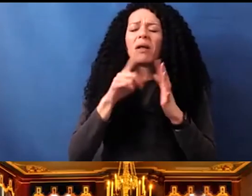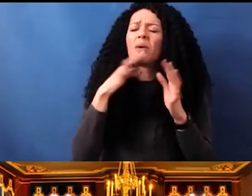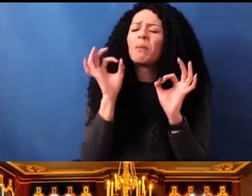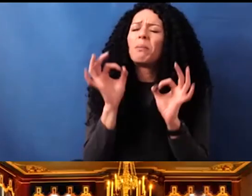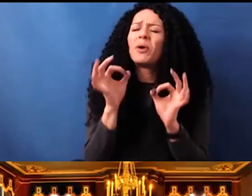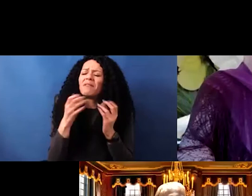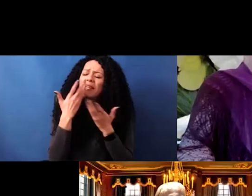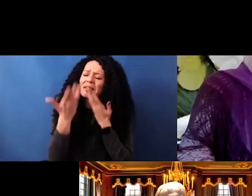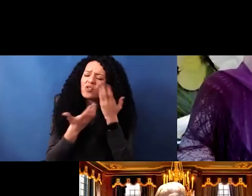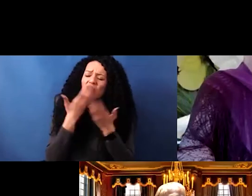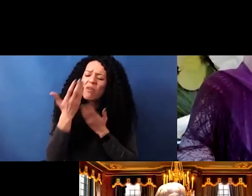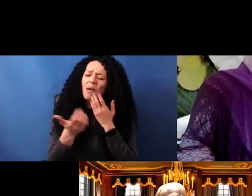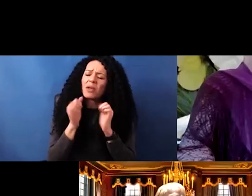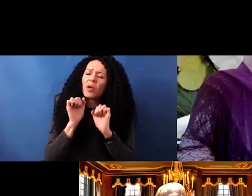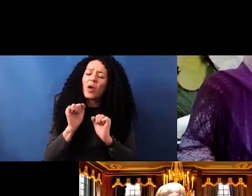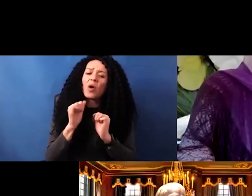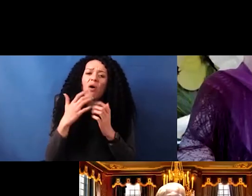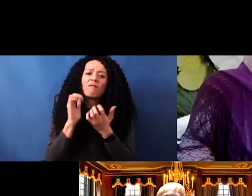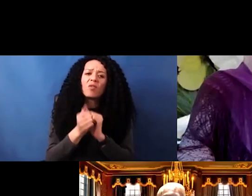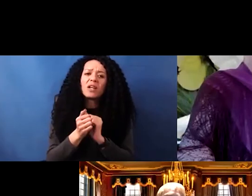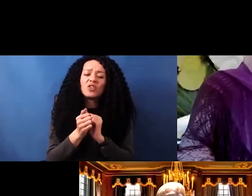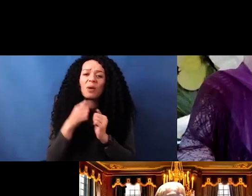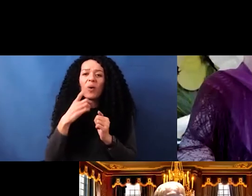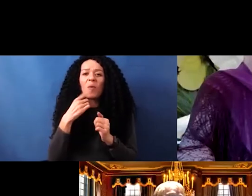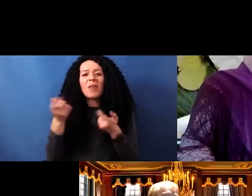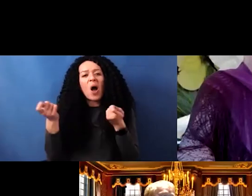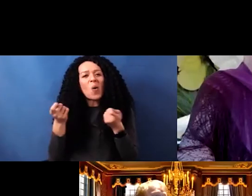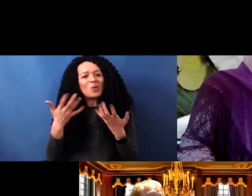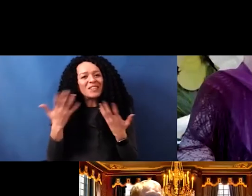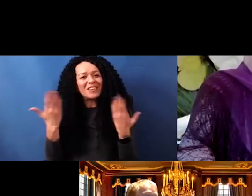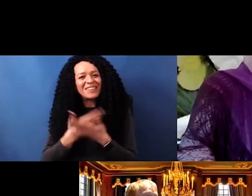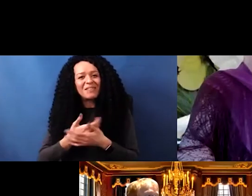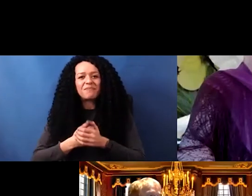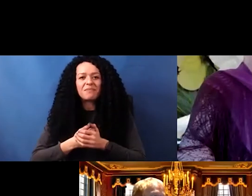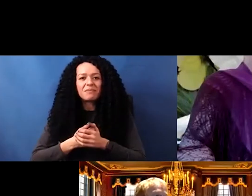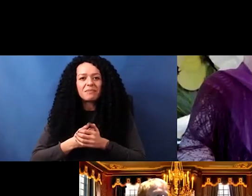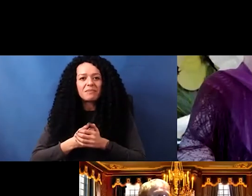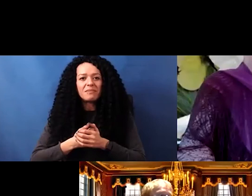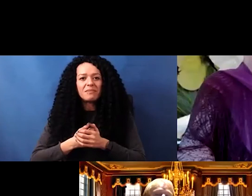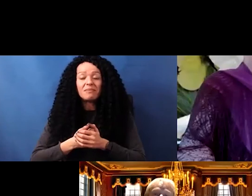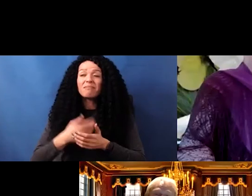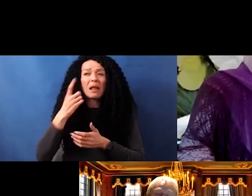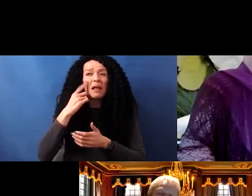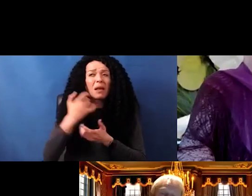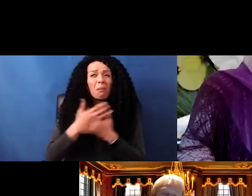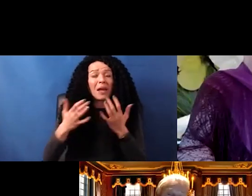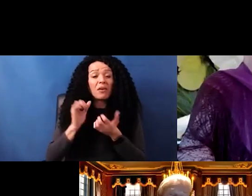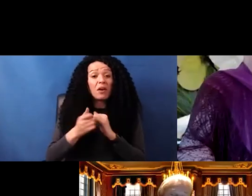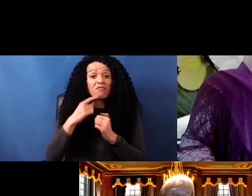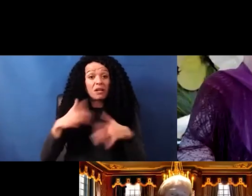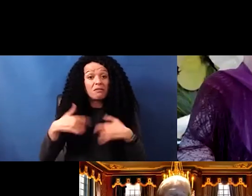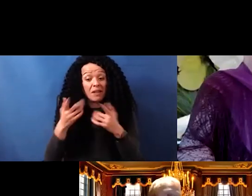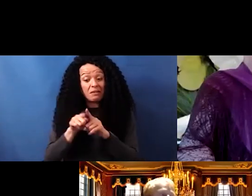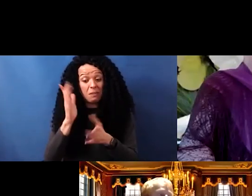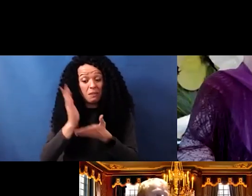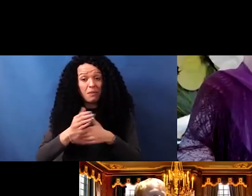They describe her deep friendship with our hostess. Yes, but I'd wager that many of our friends feel quite the same. Oh,